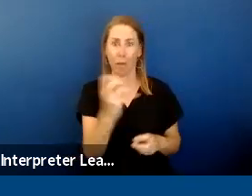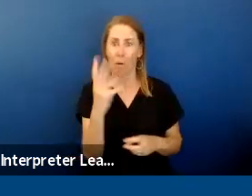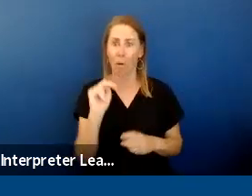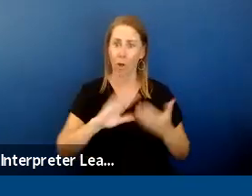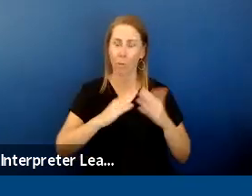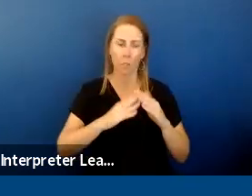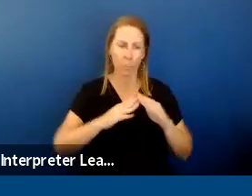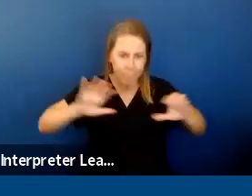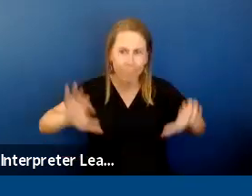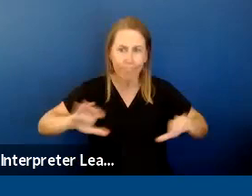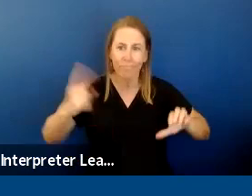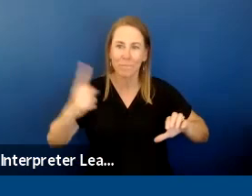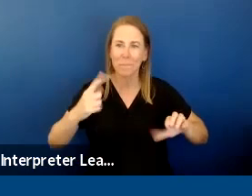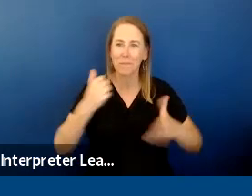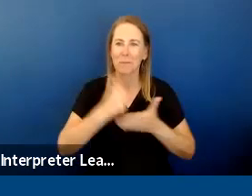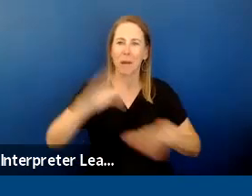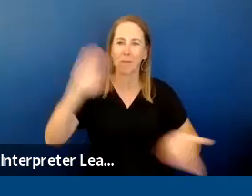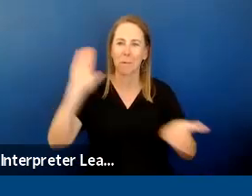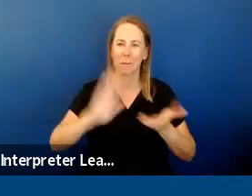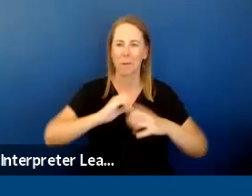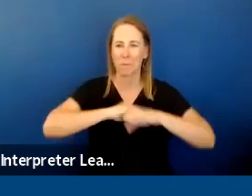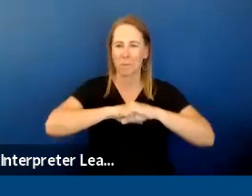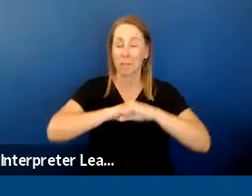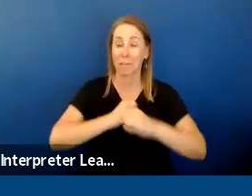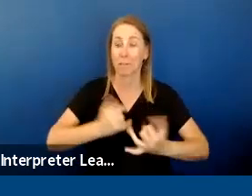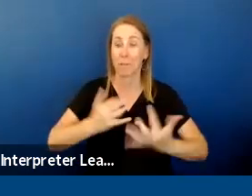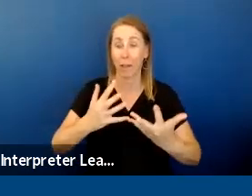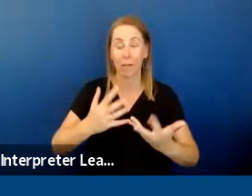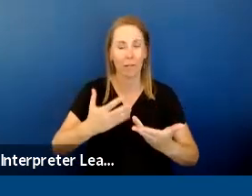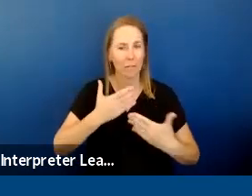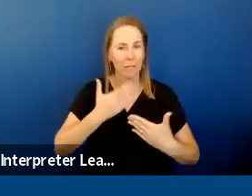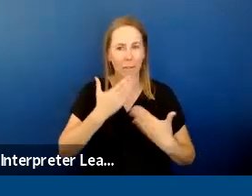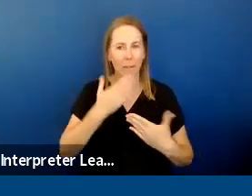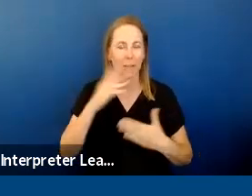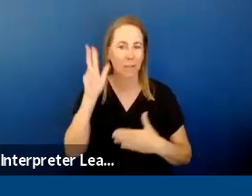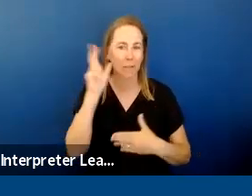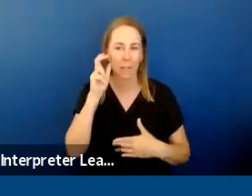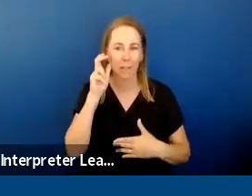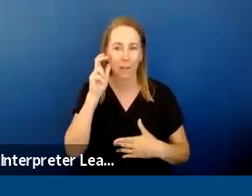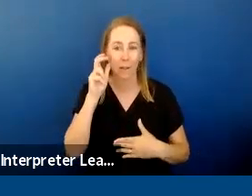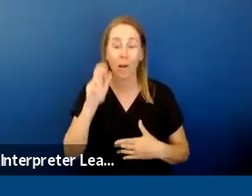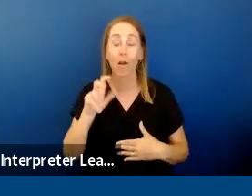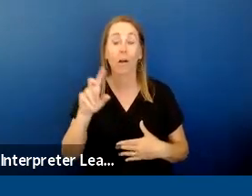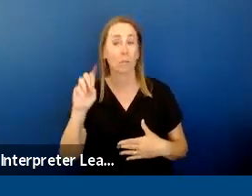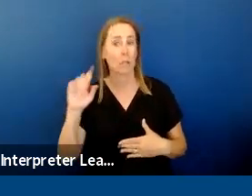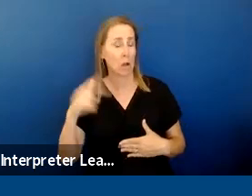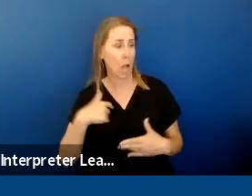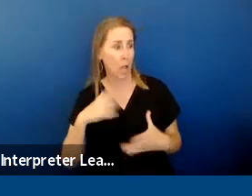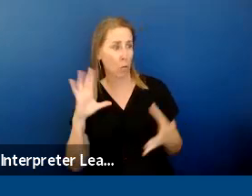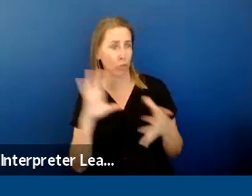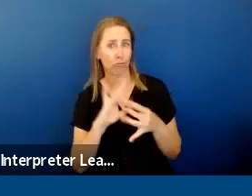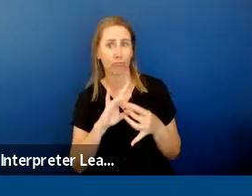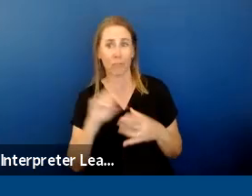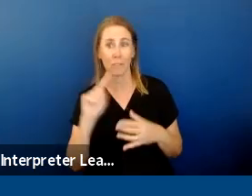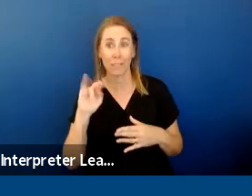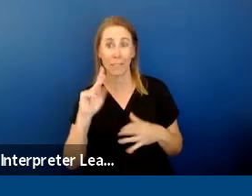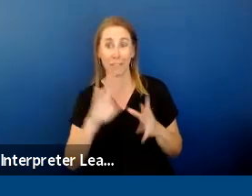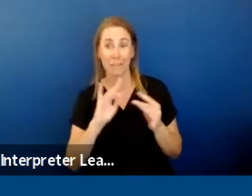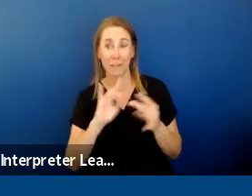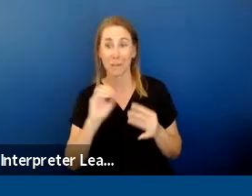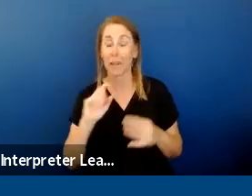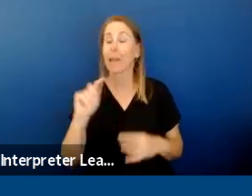next month. I am going to help plant new flowers and trees to help reduce the risk of wildfire.